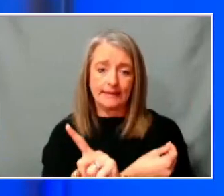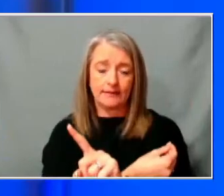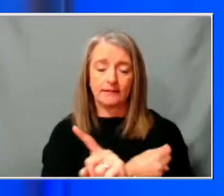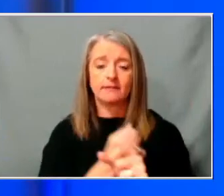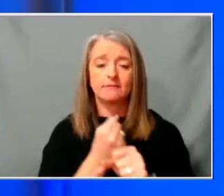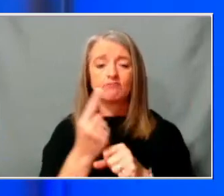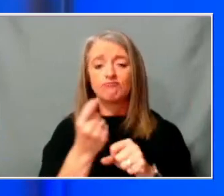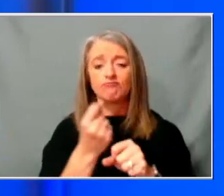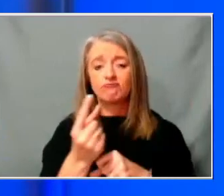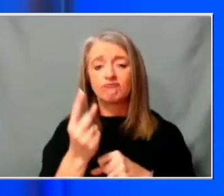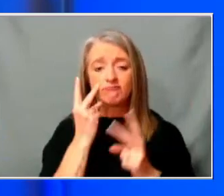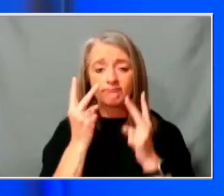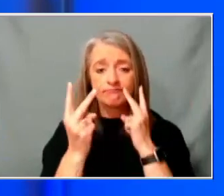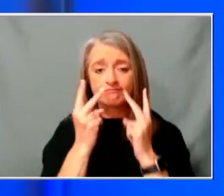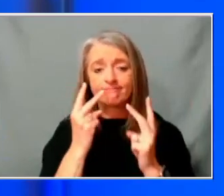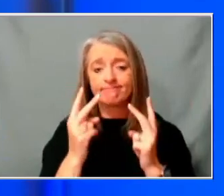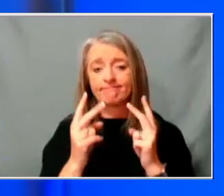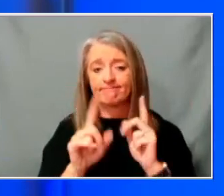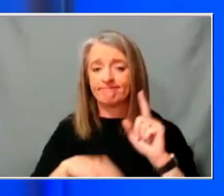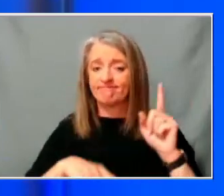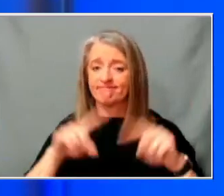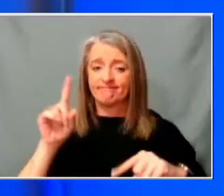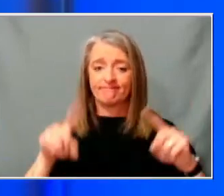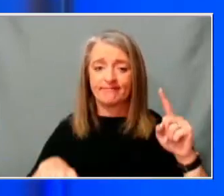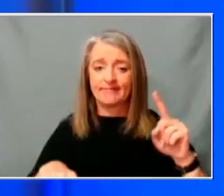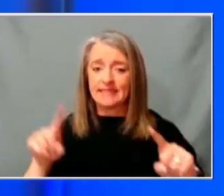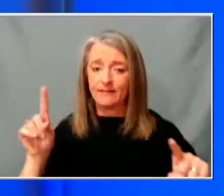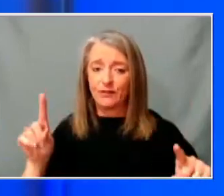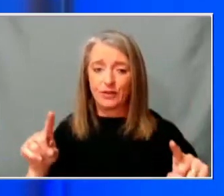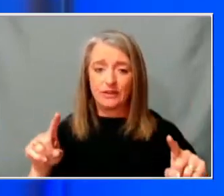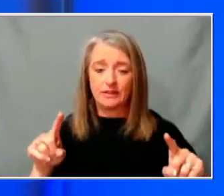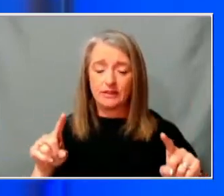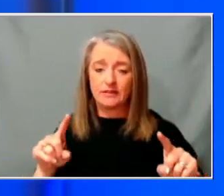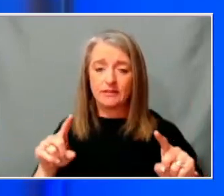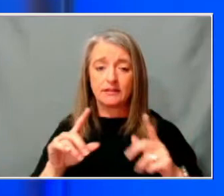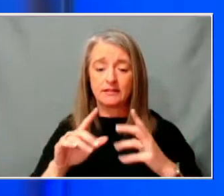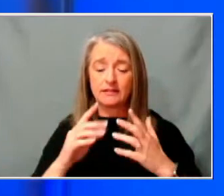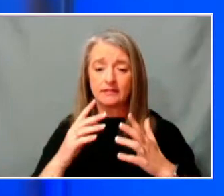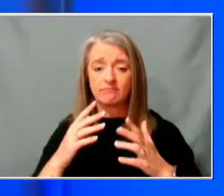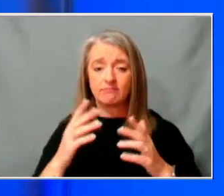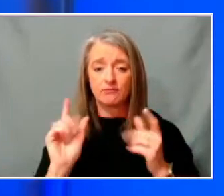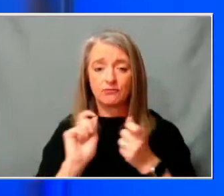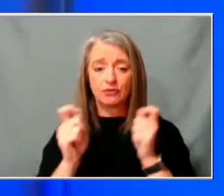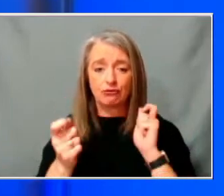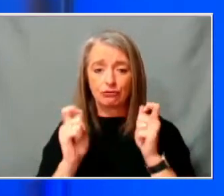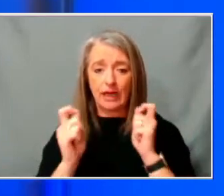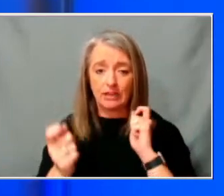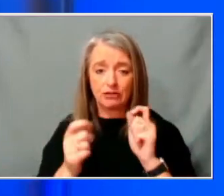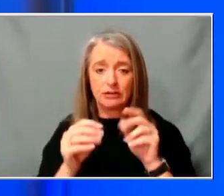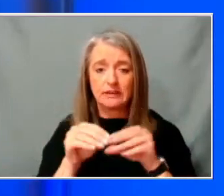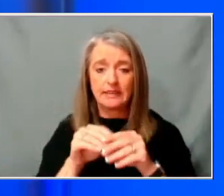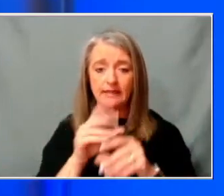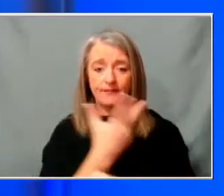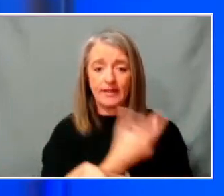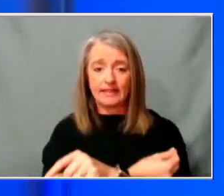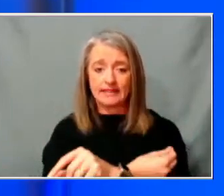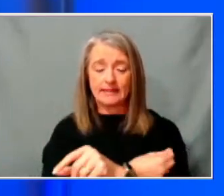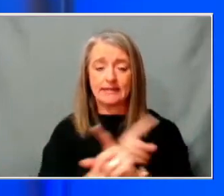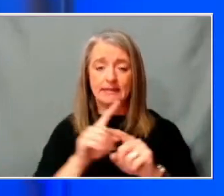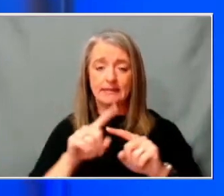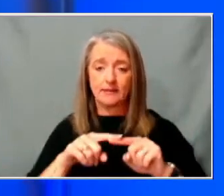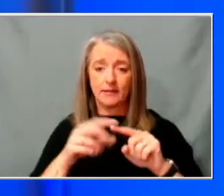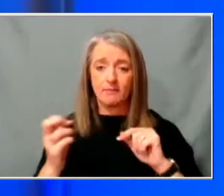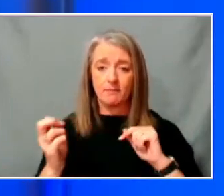see varying amounts of efficacy in the vaccine compared to the circulating influenza strains. But if we can bring it back